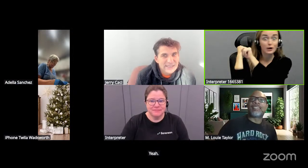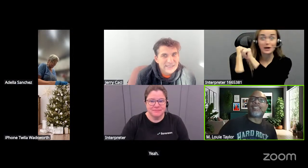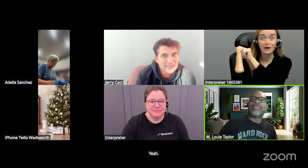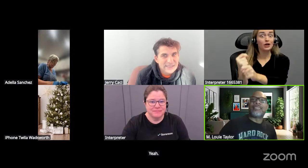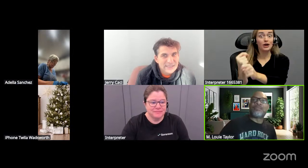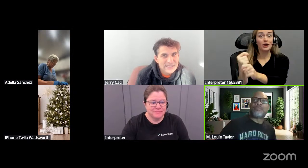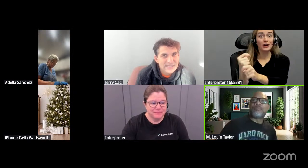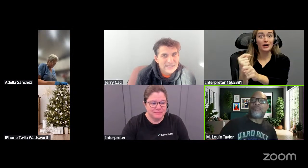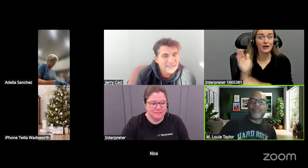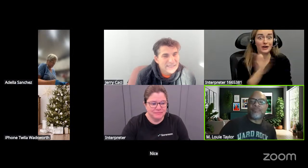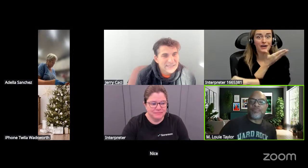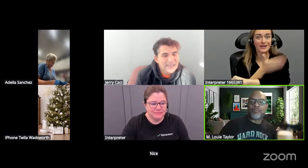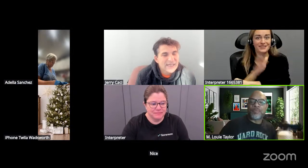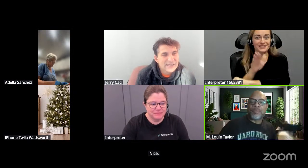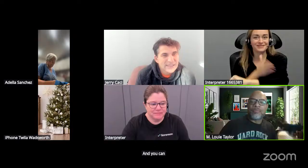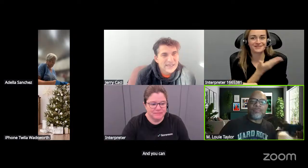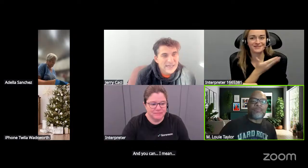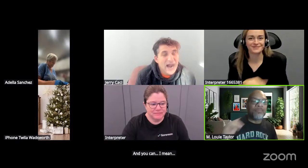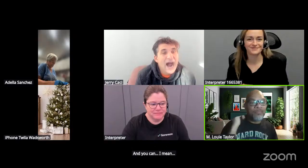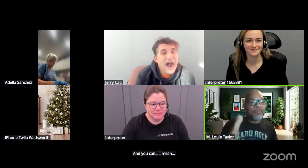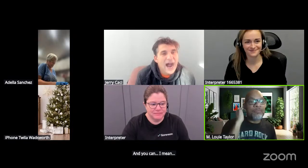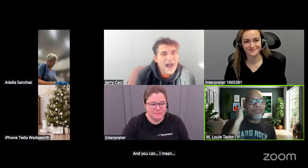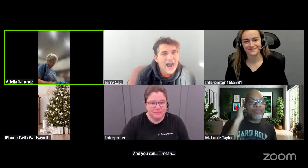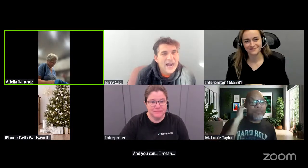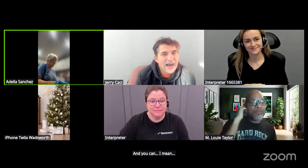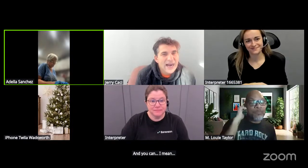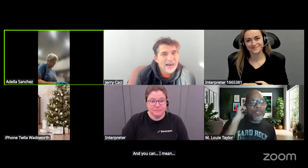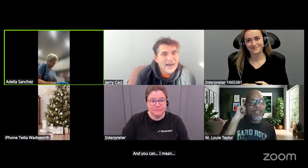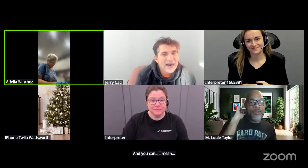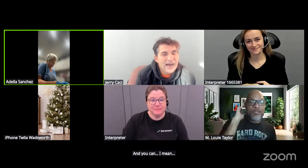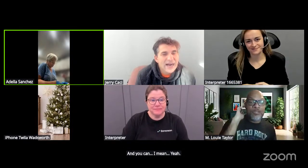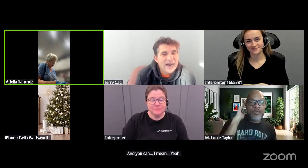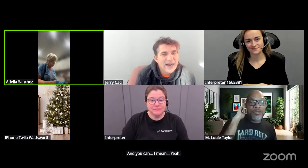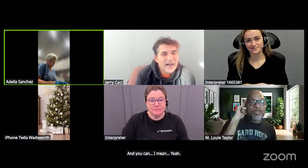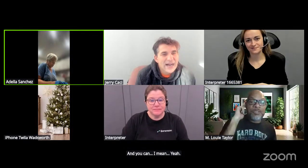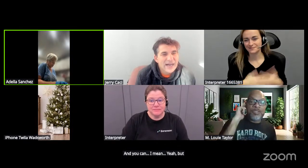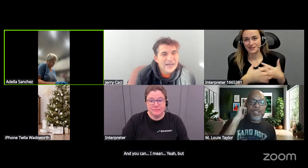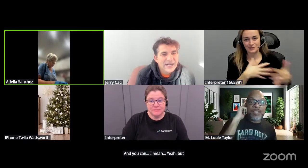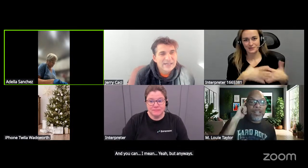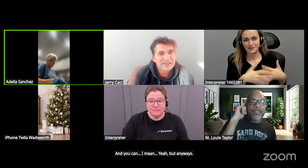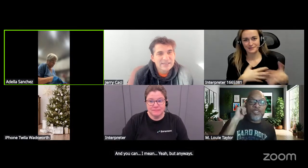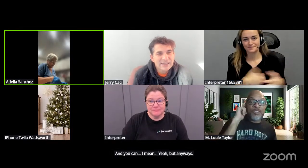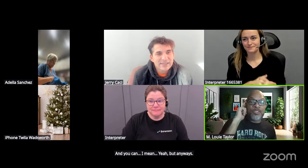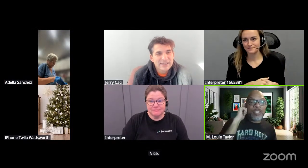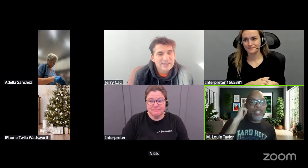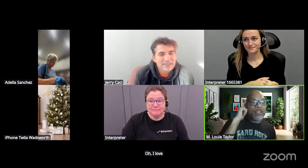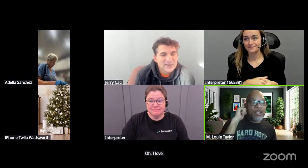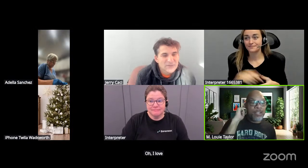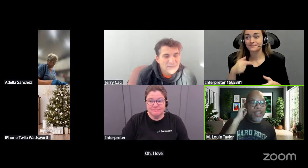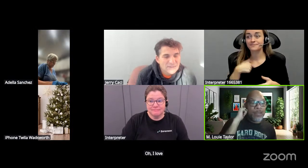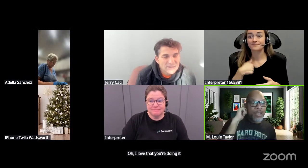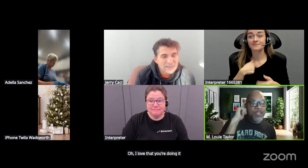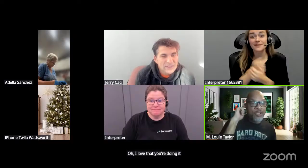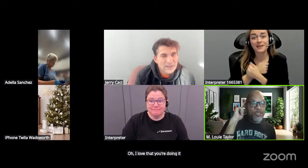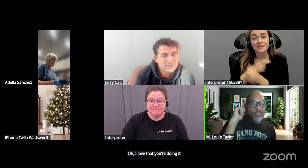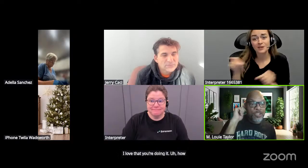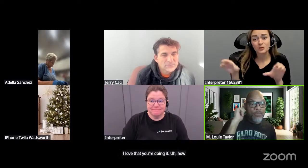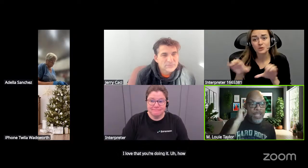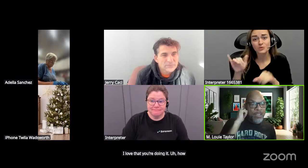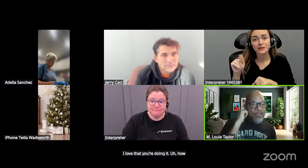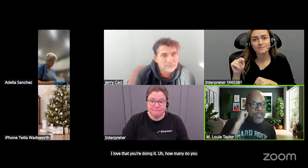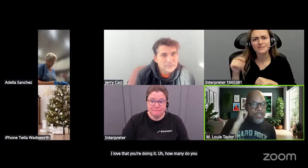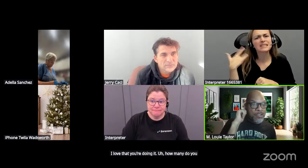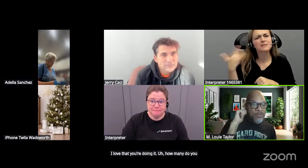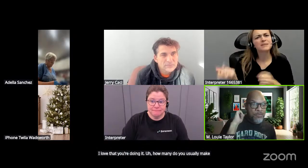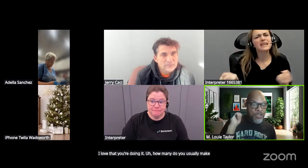And, Nice. and I mean, yeah. But Oh, anyways, oh. yeah. I love that you're doing it. How many do you usually